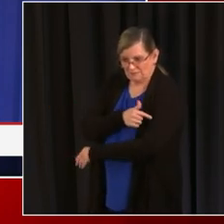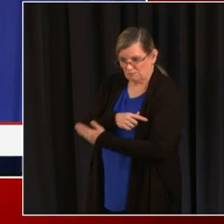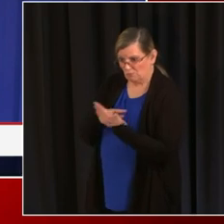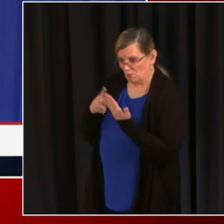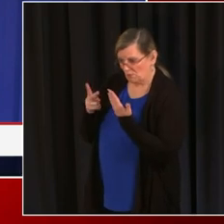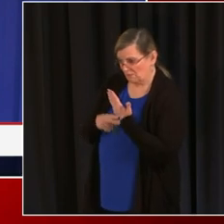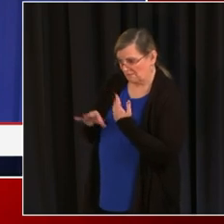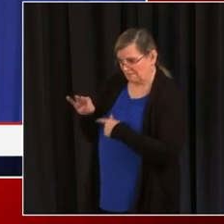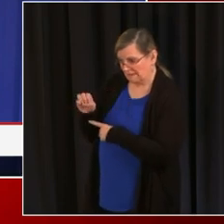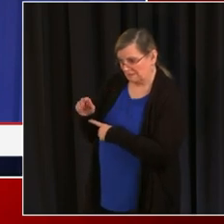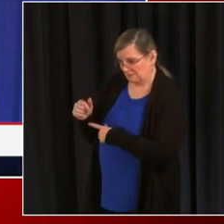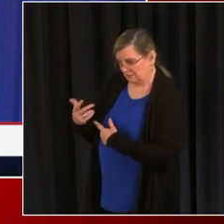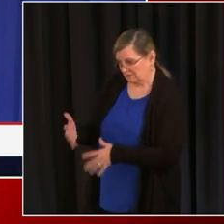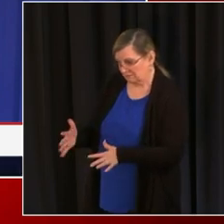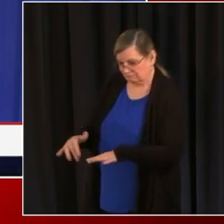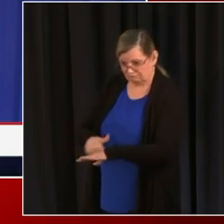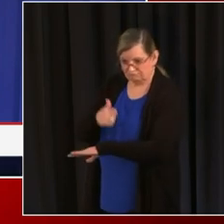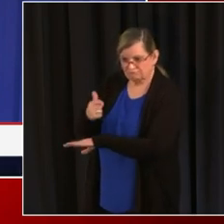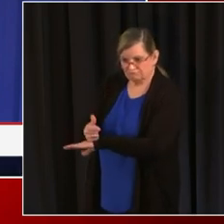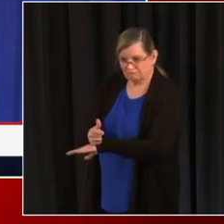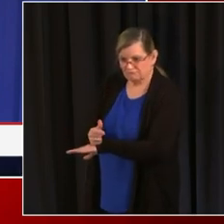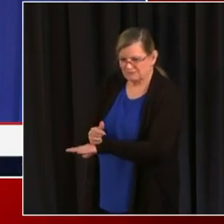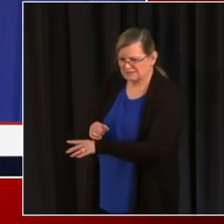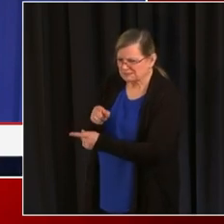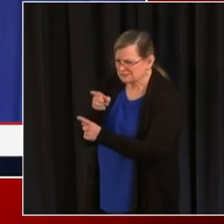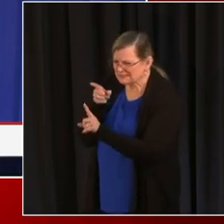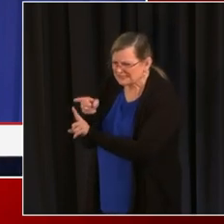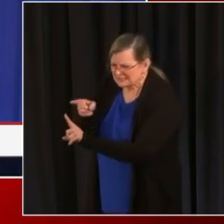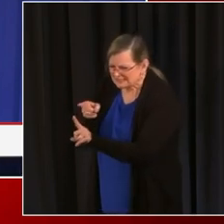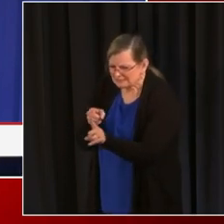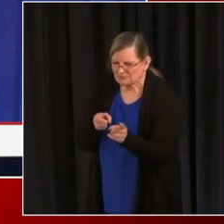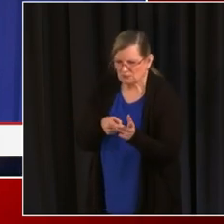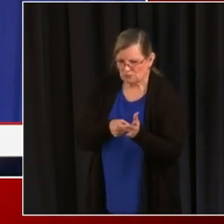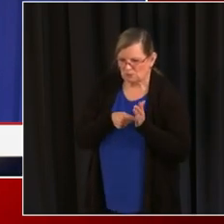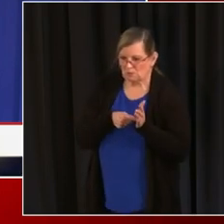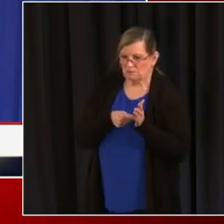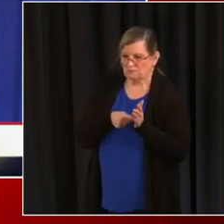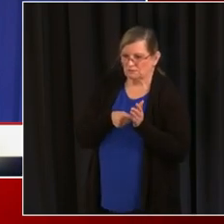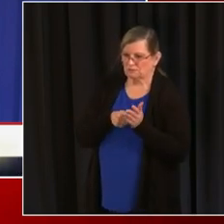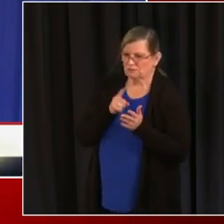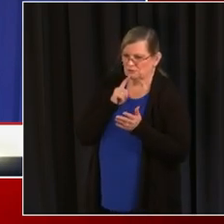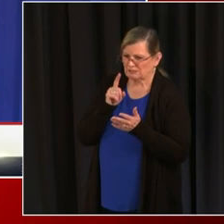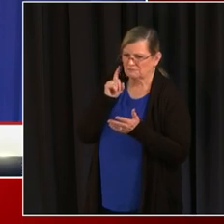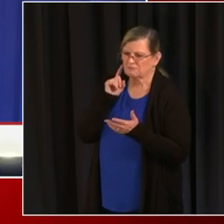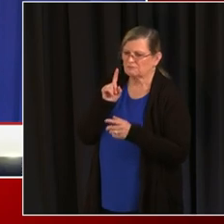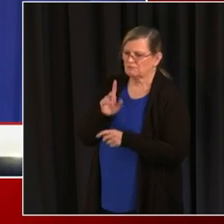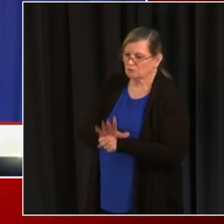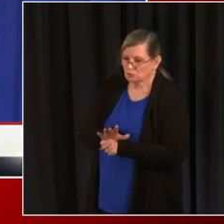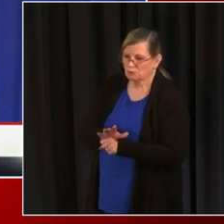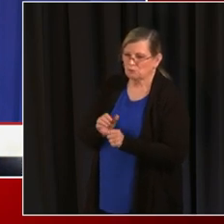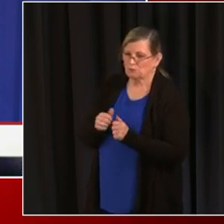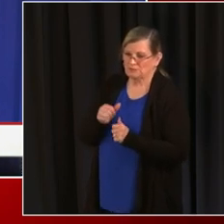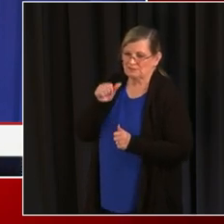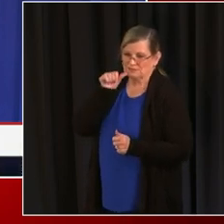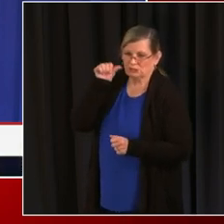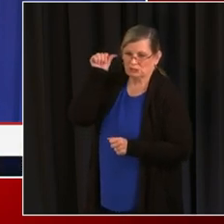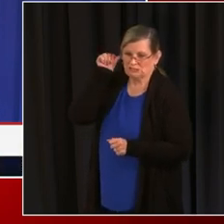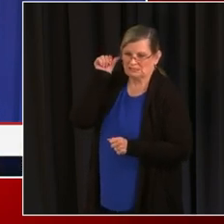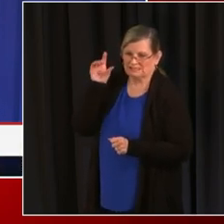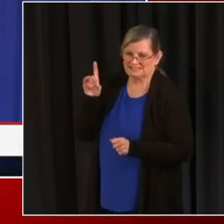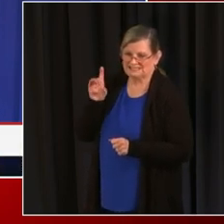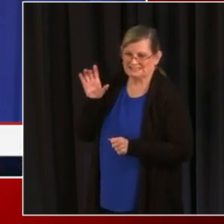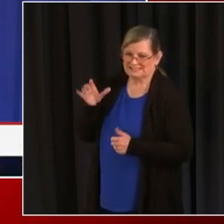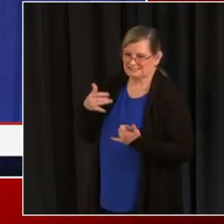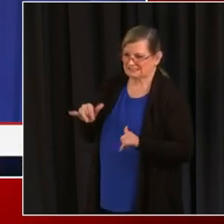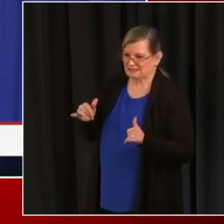program that FEMA is rolling out has very specific requirements, and we just confirmed with FEMA yesterday that DC